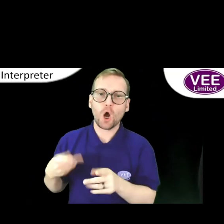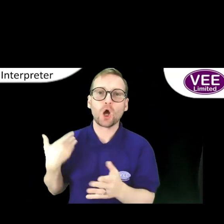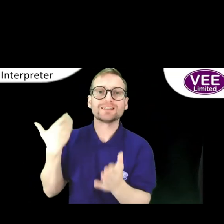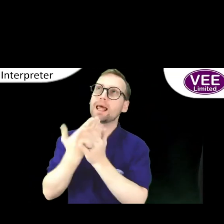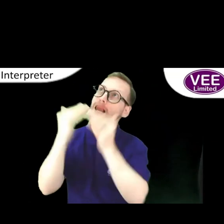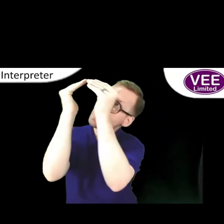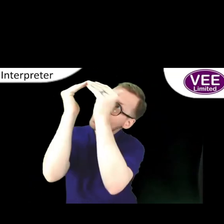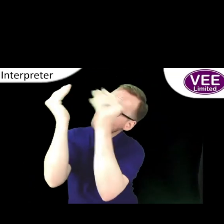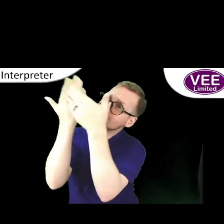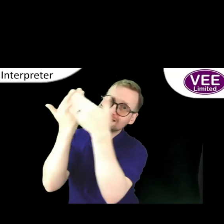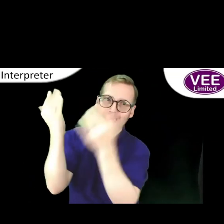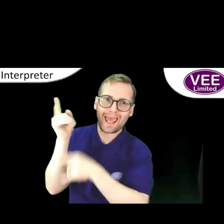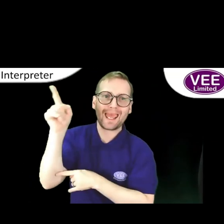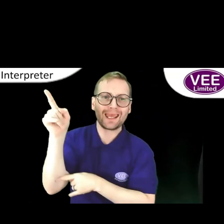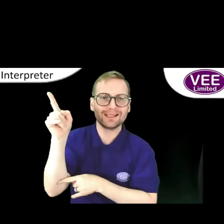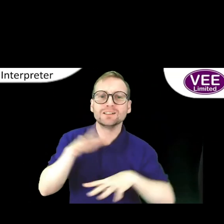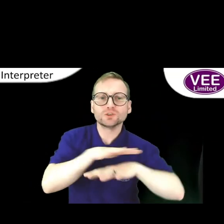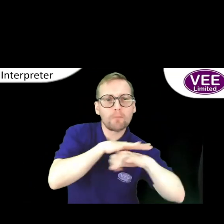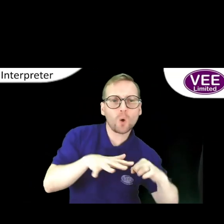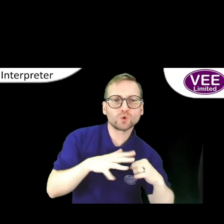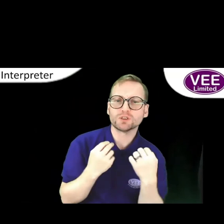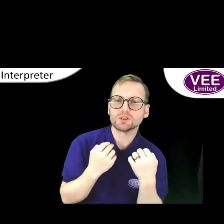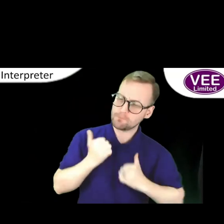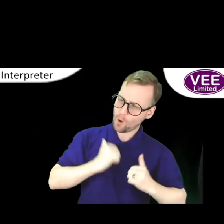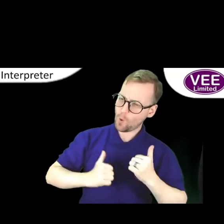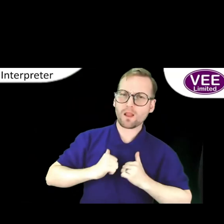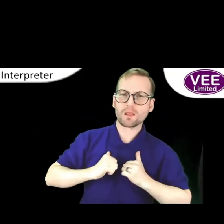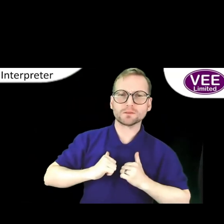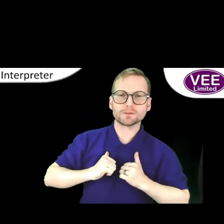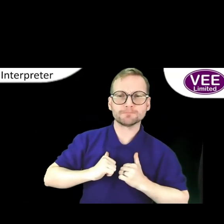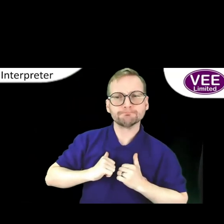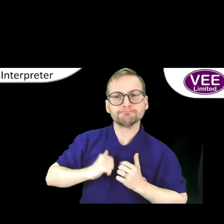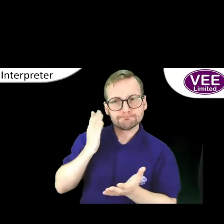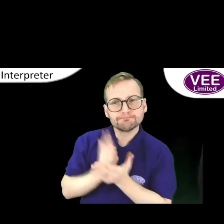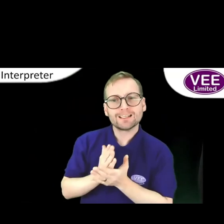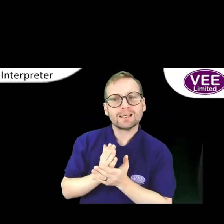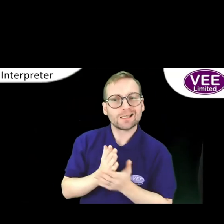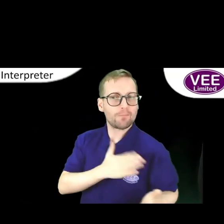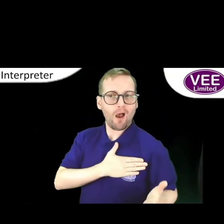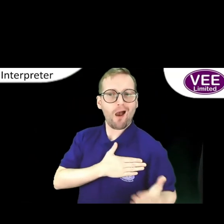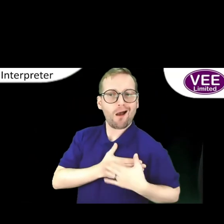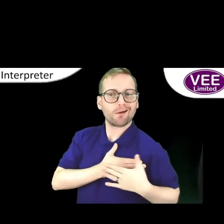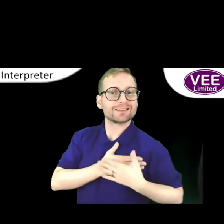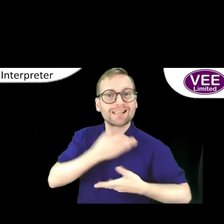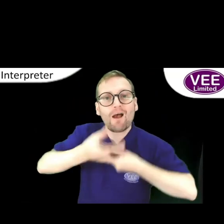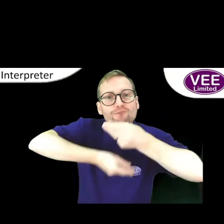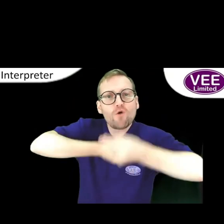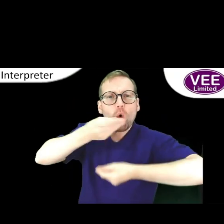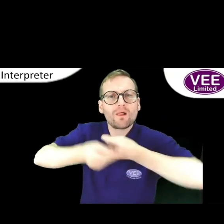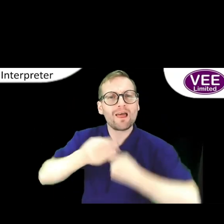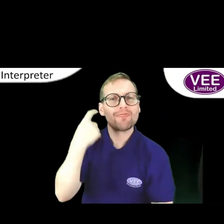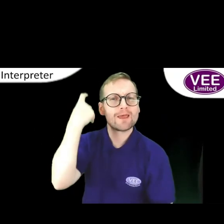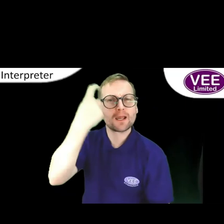day. So poachers bold as I'll fold, keep up your gallant heart, and think